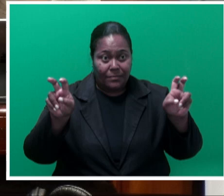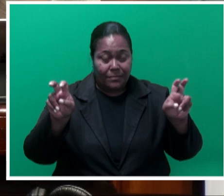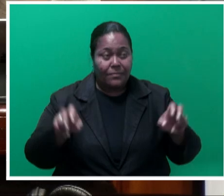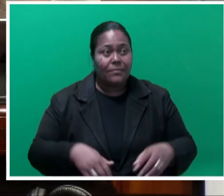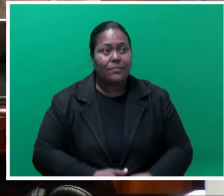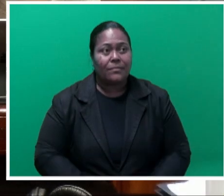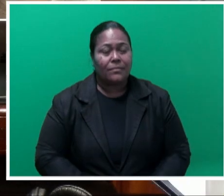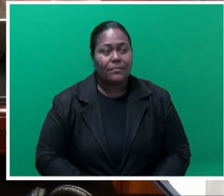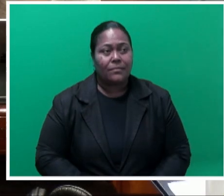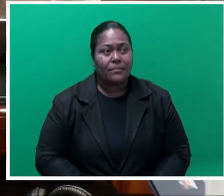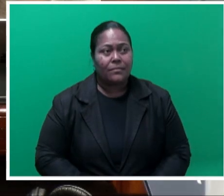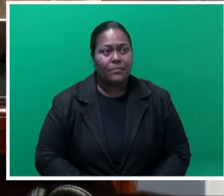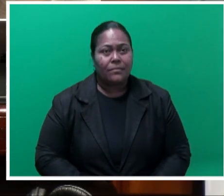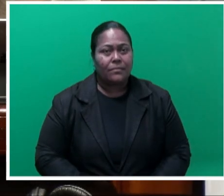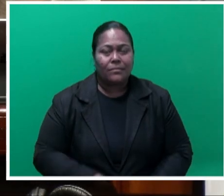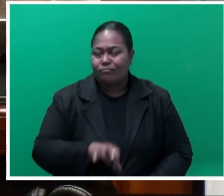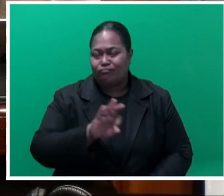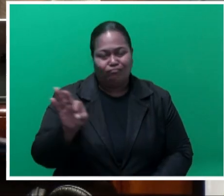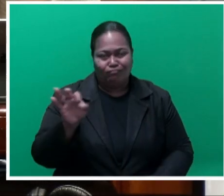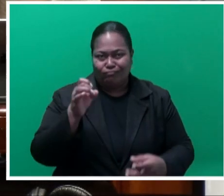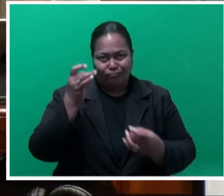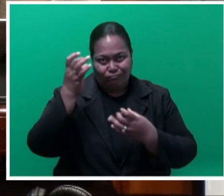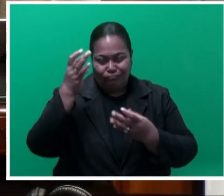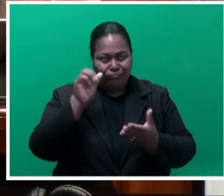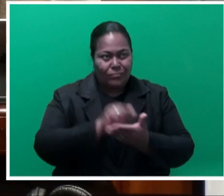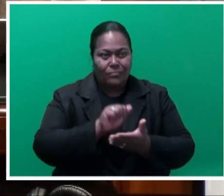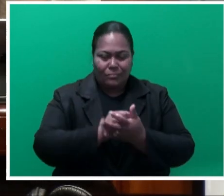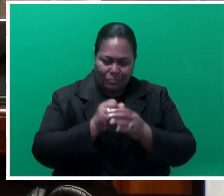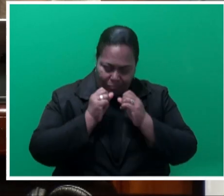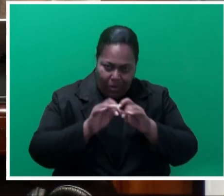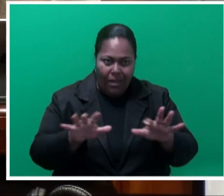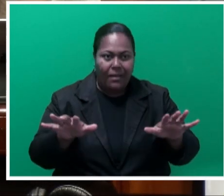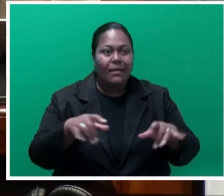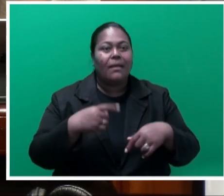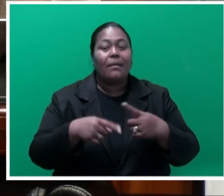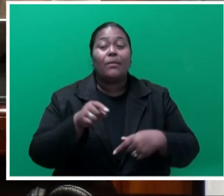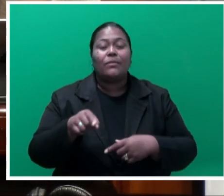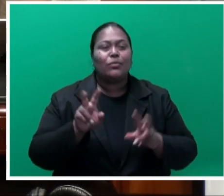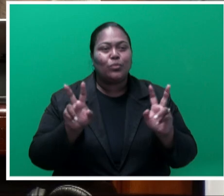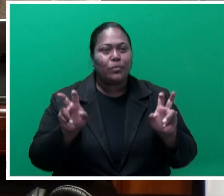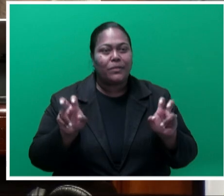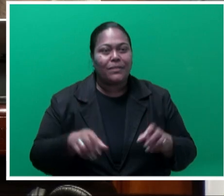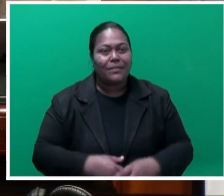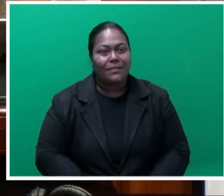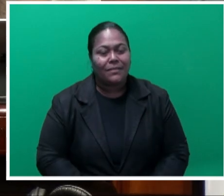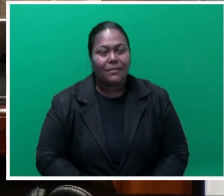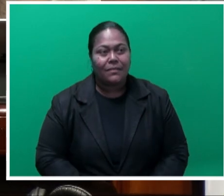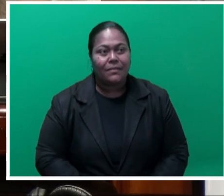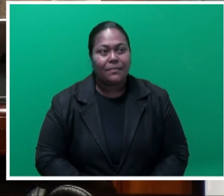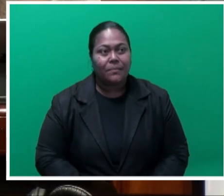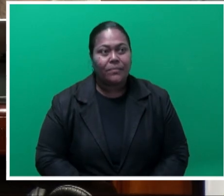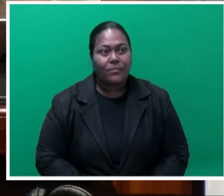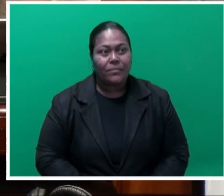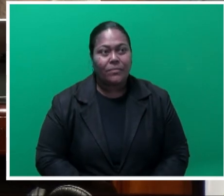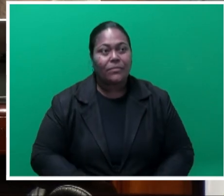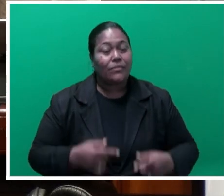not a lot of accurate information is out in the public domain about this important topic. But as we're all